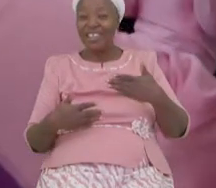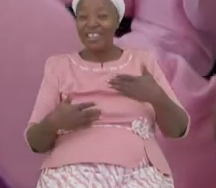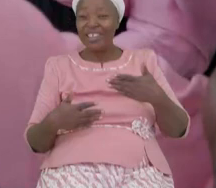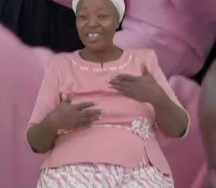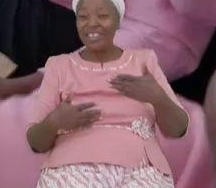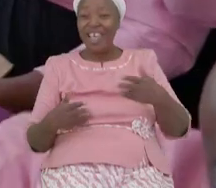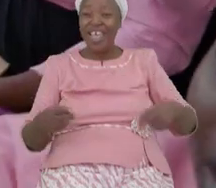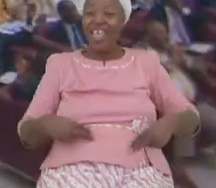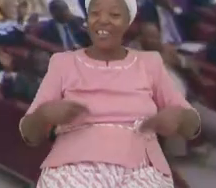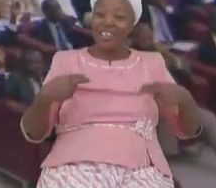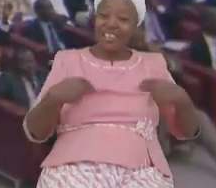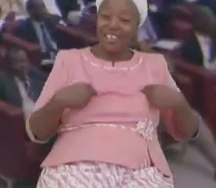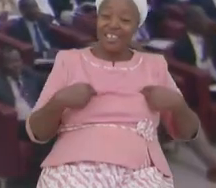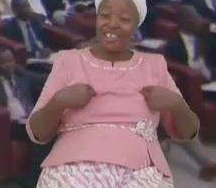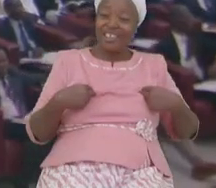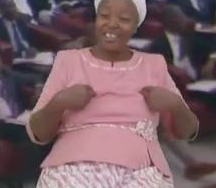healthy,